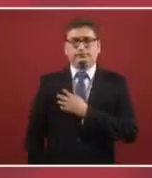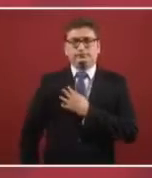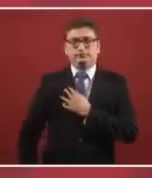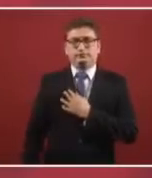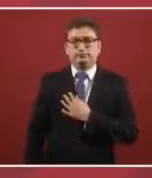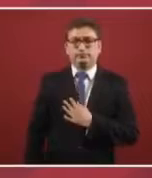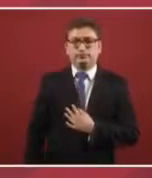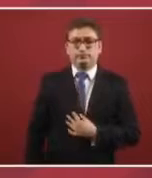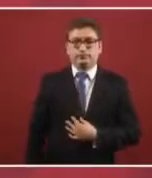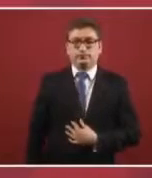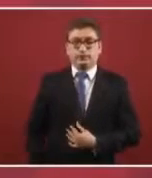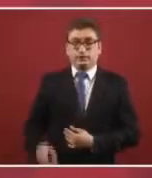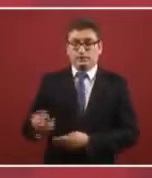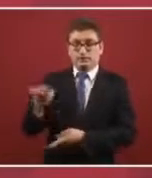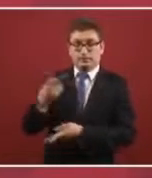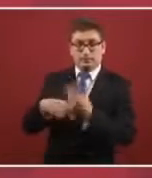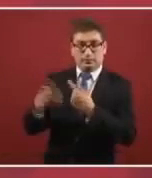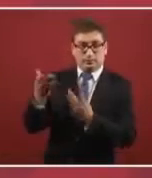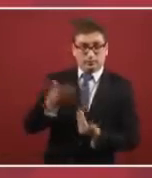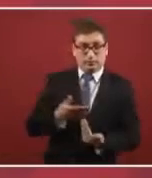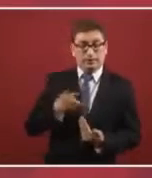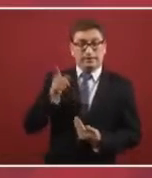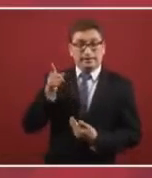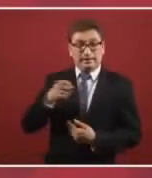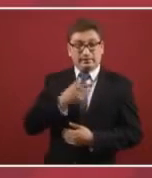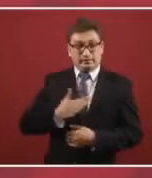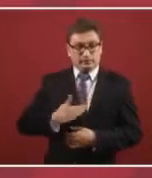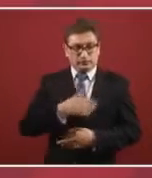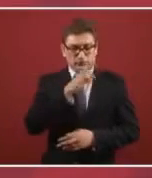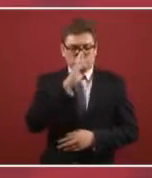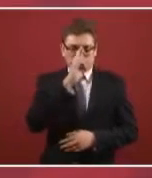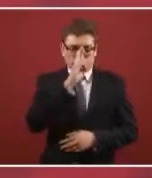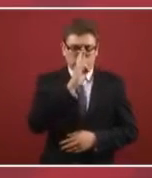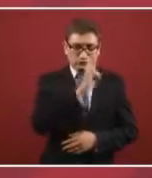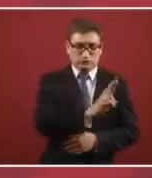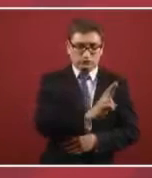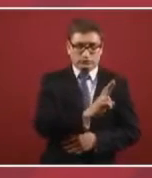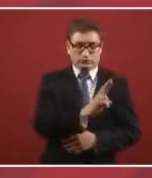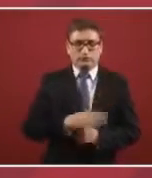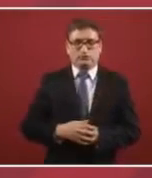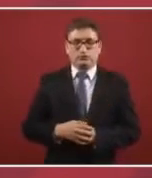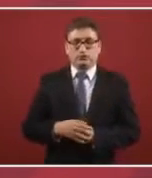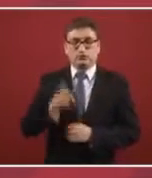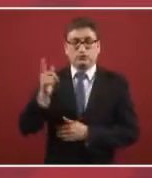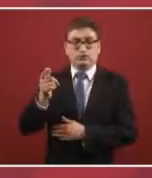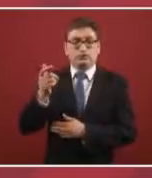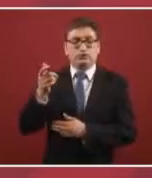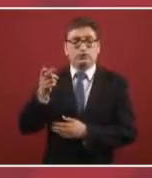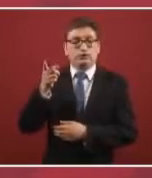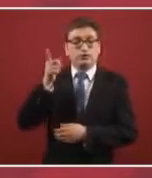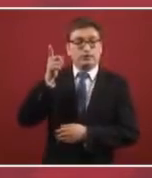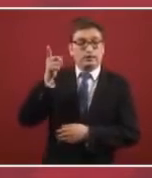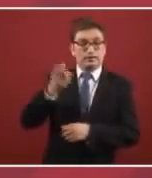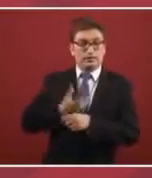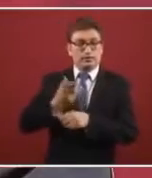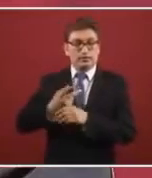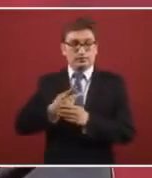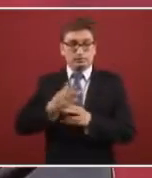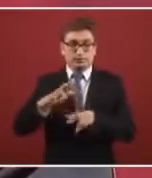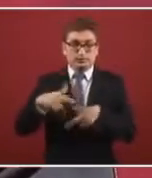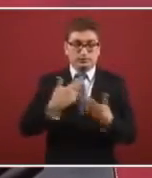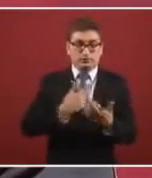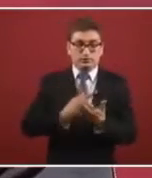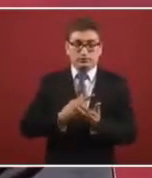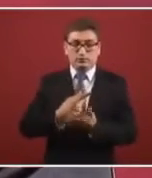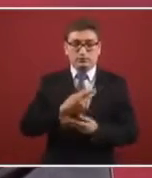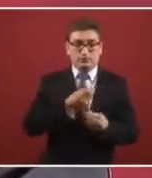le dio un trato de mucho respeto. He gave a treatment of much respect. Le trajo and he brought him as a